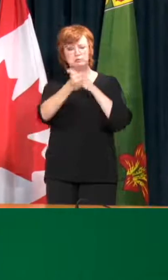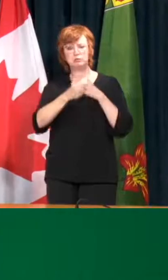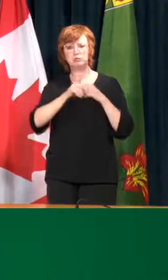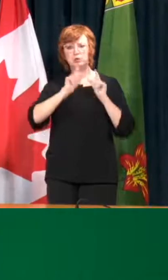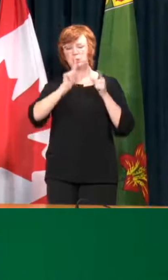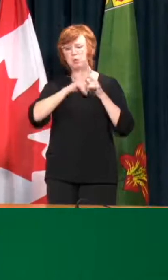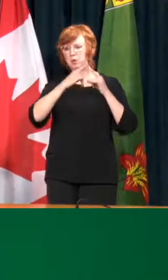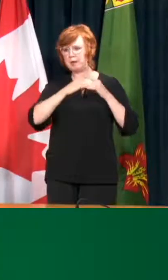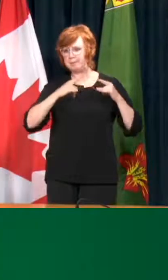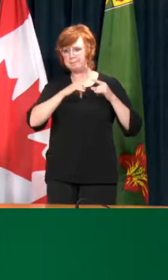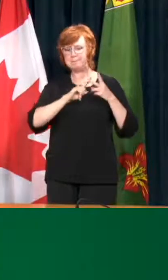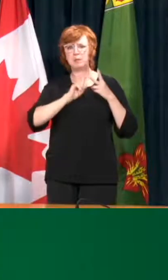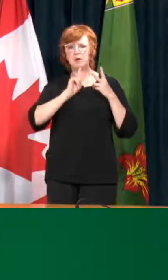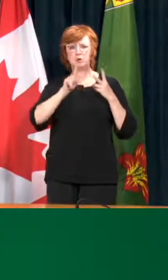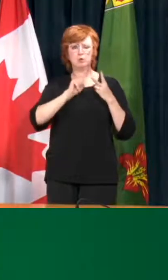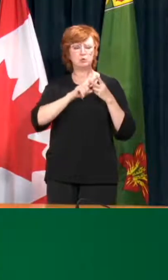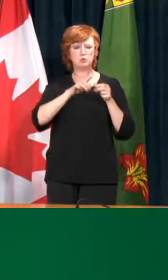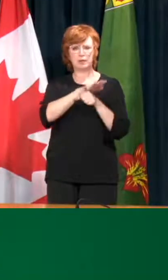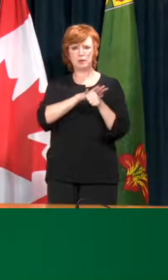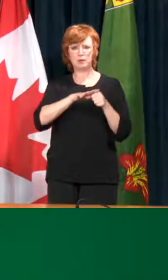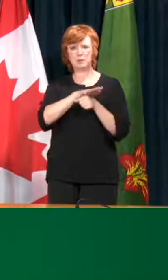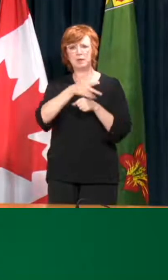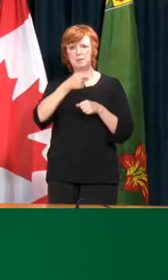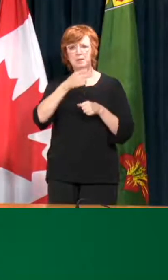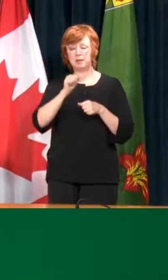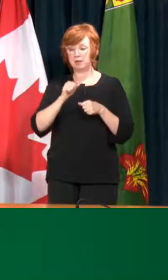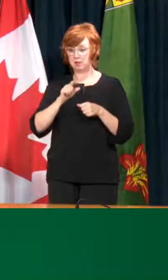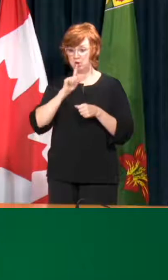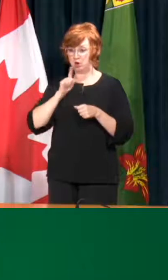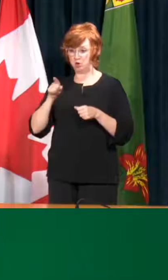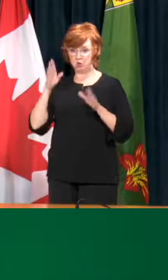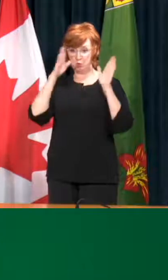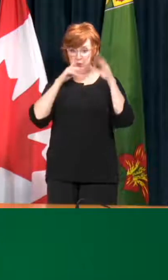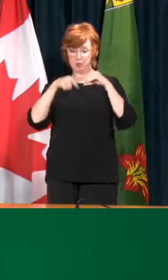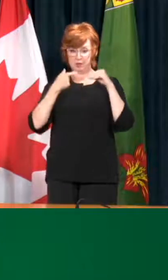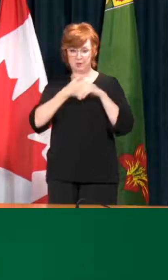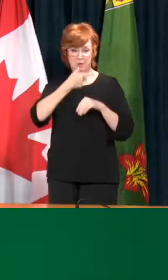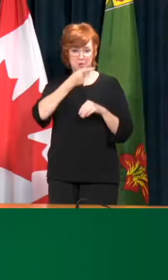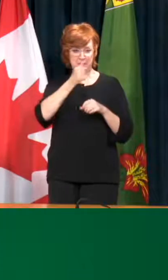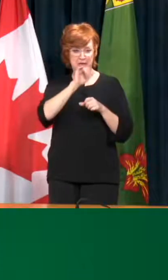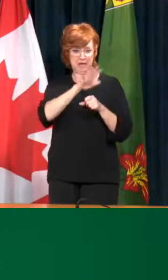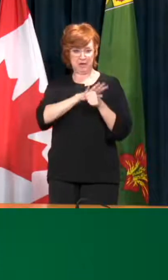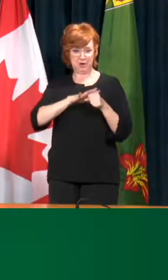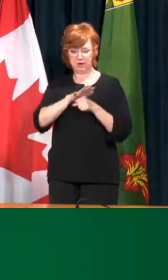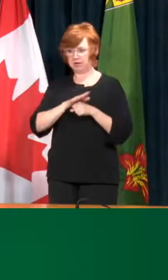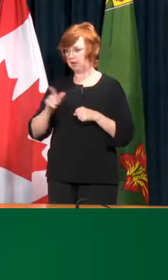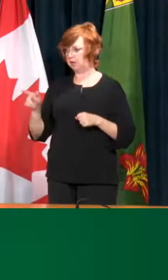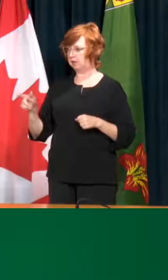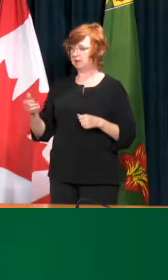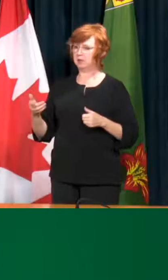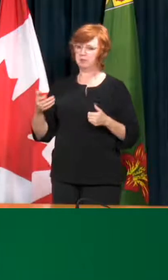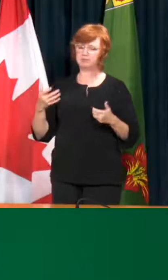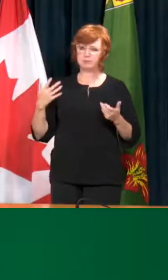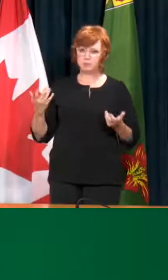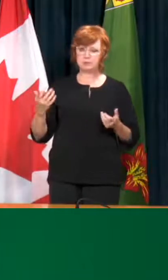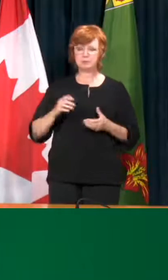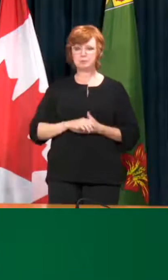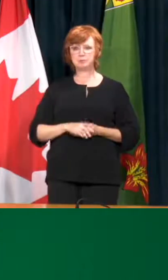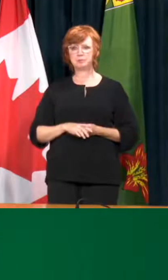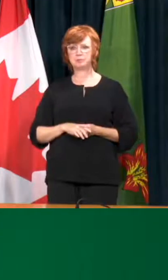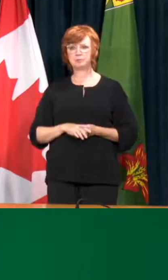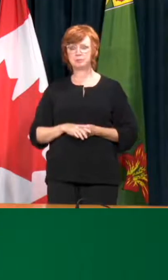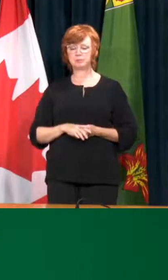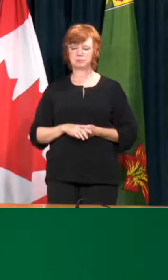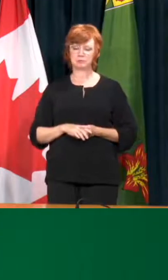be about being in and around PA right now? So I think generally we are going to see what's happening in